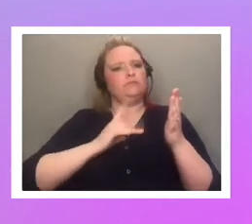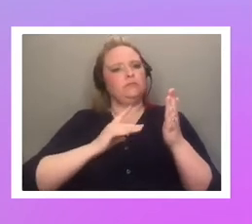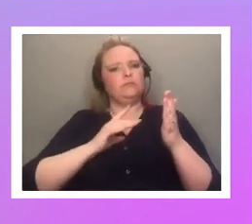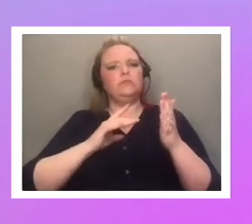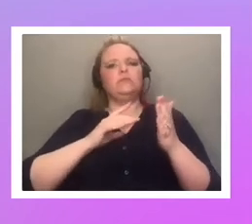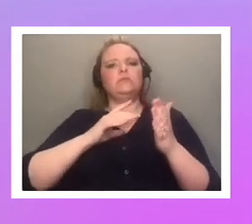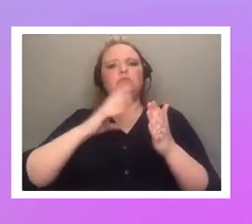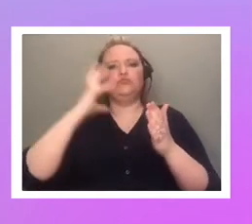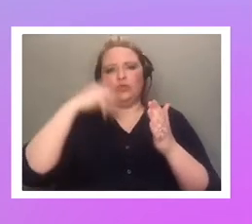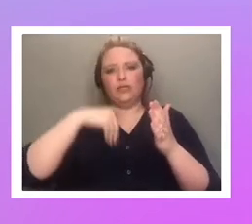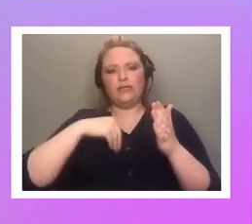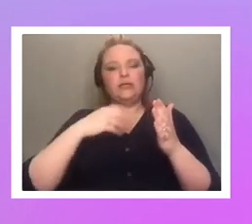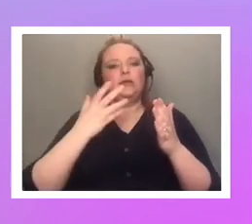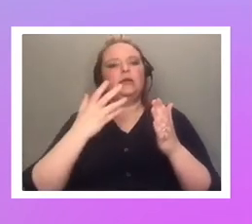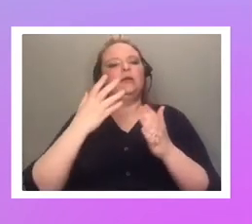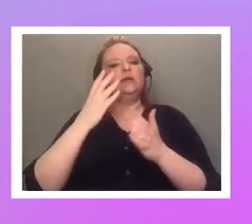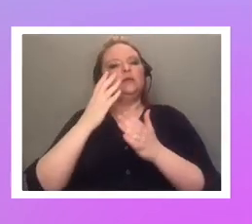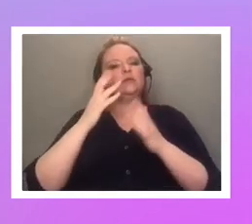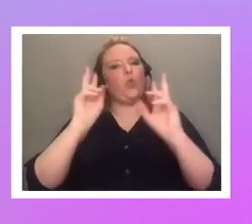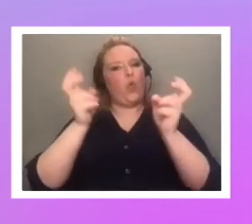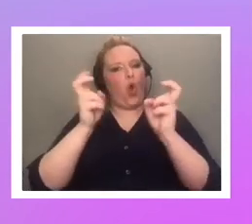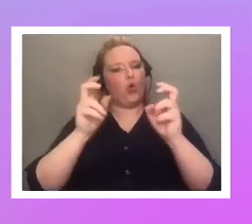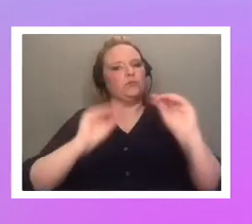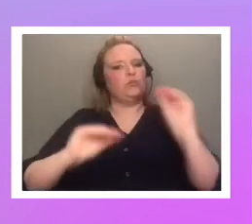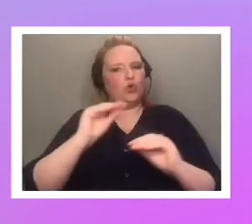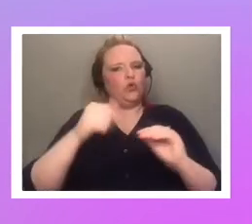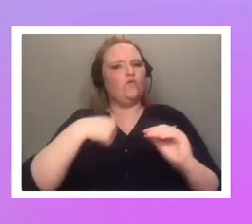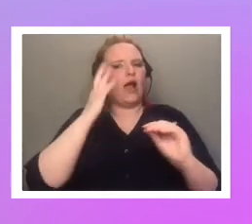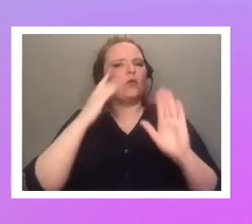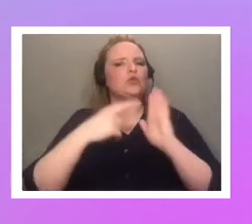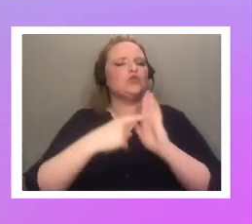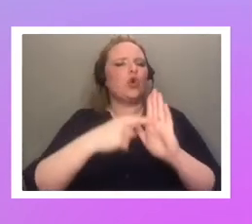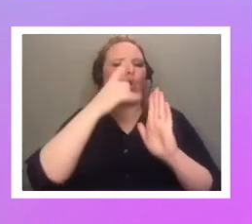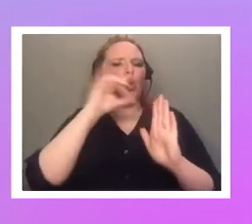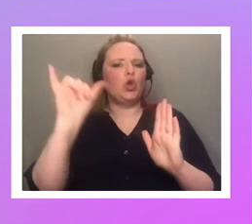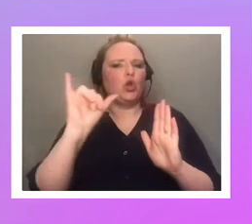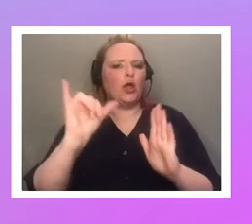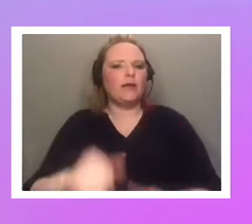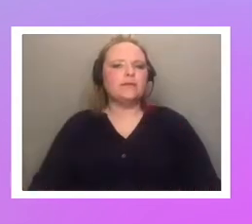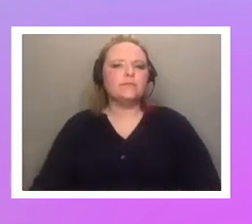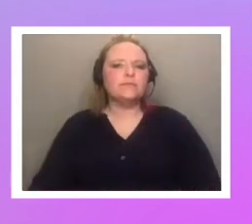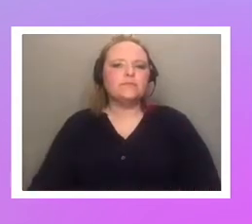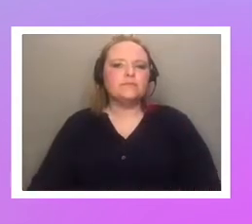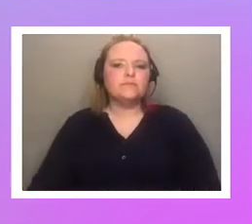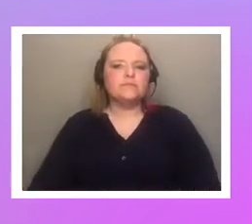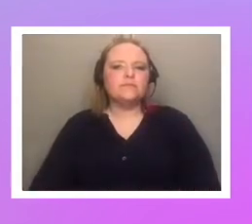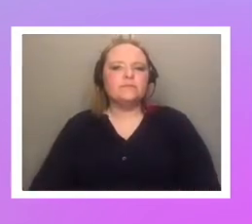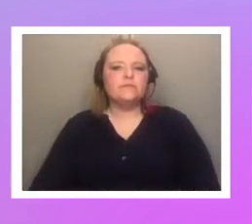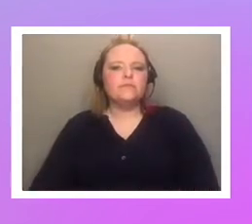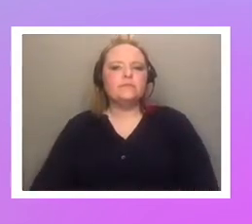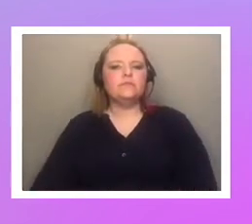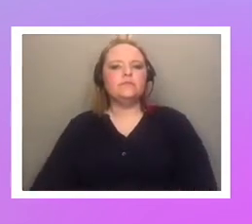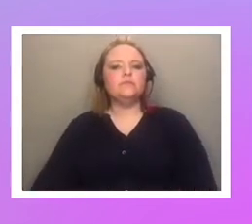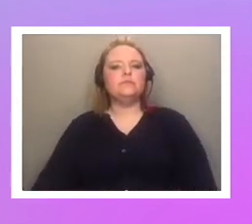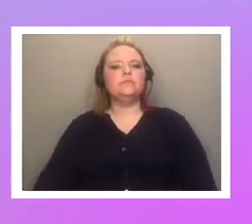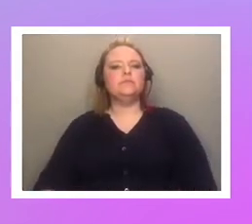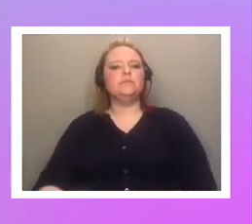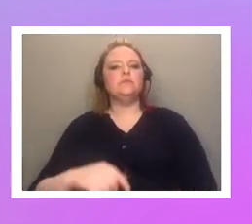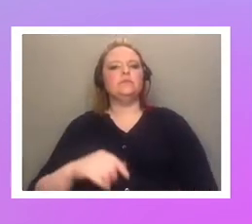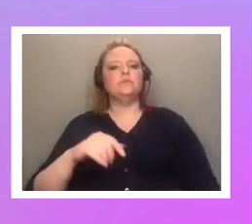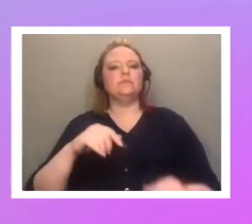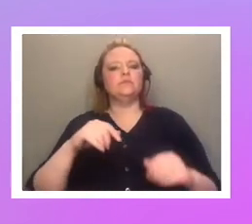and there's these animating pull quotes. So I'll show you what these look like. I'll start the video. And as we're looking at these pull quotes,